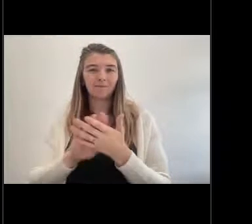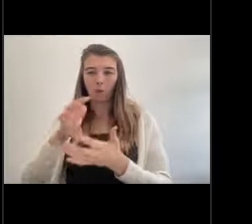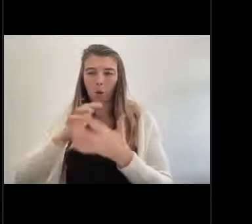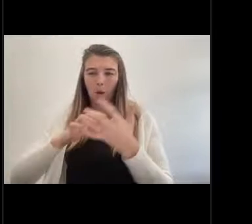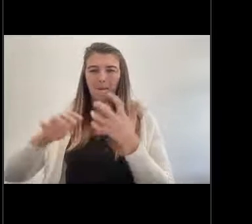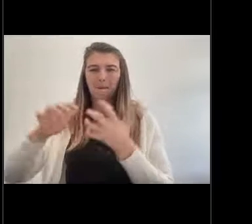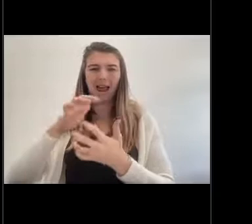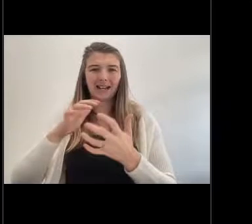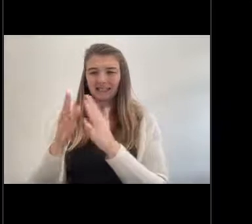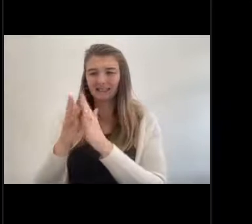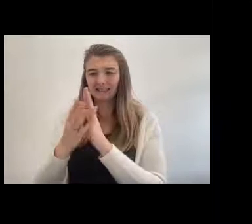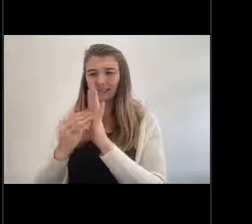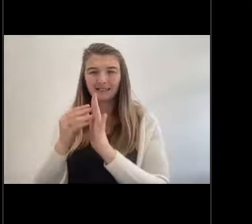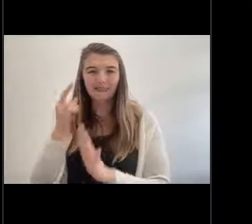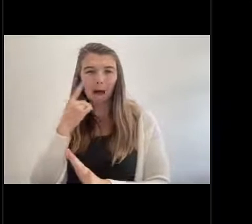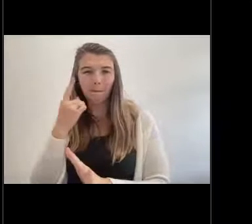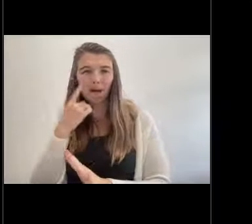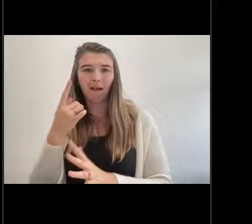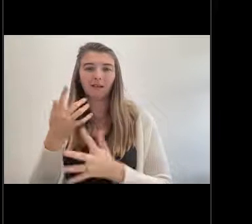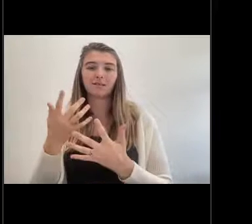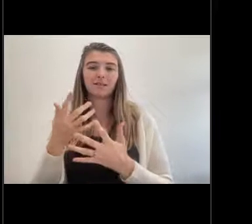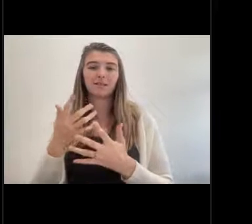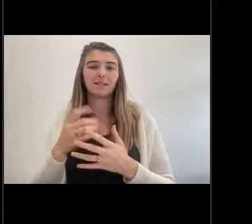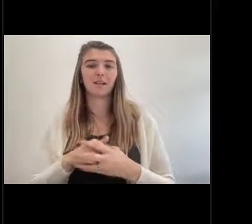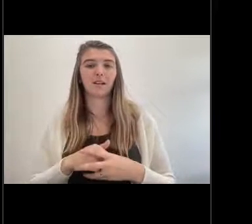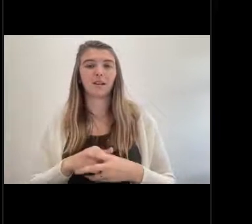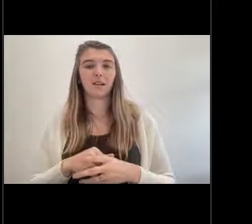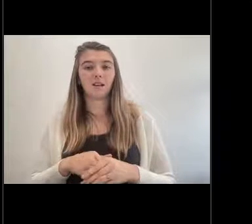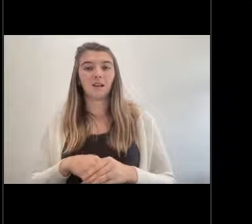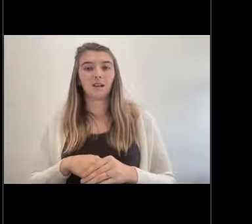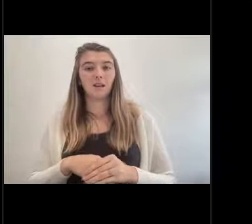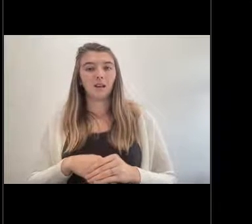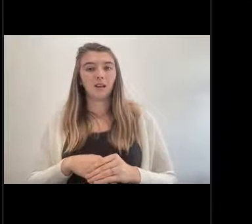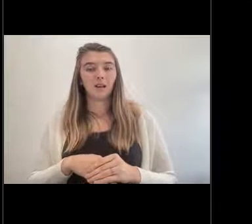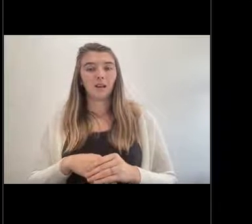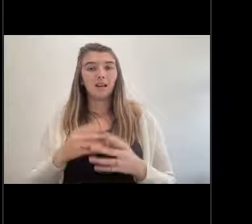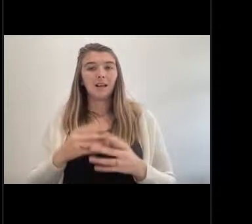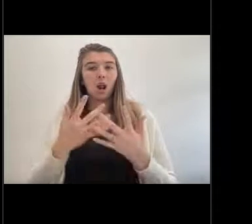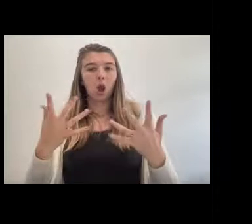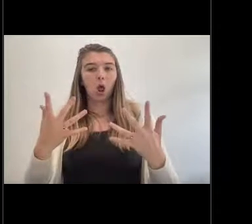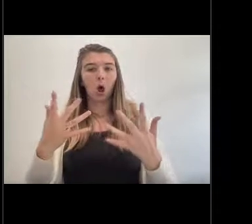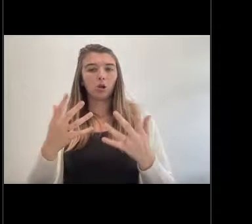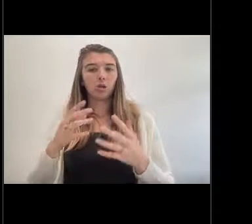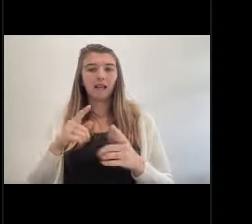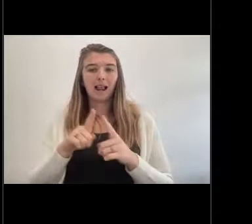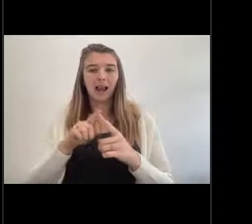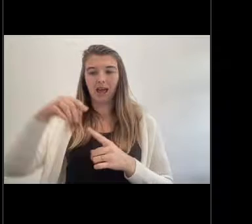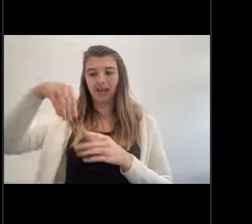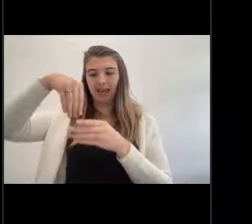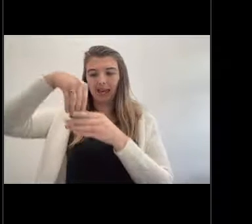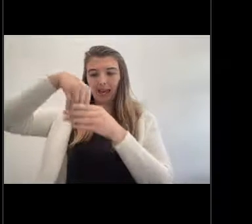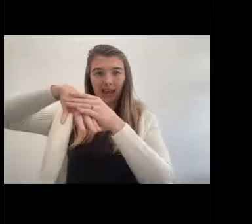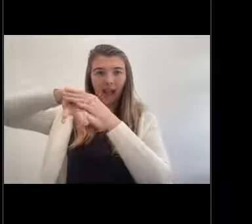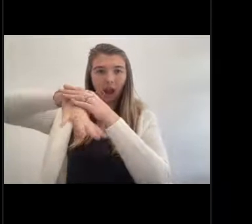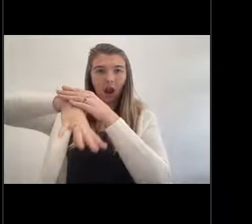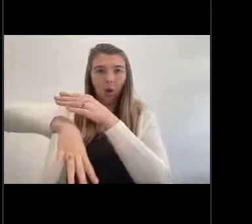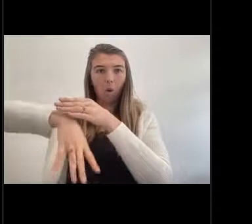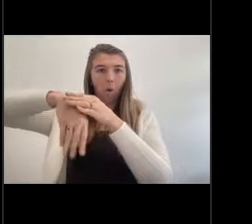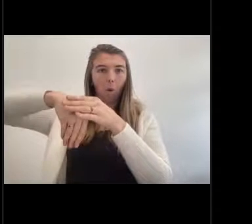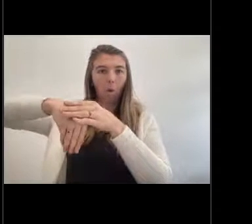sampling methodologies. So far, the use of HES benthic samplers or multi-level groundwater